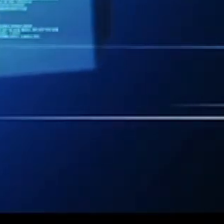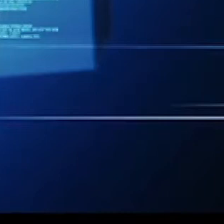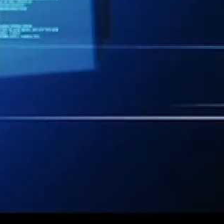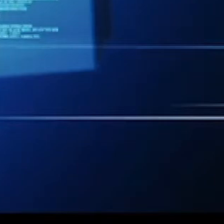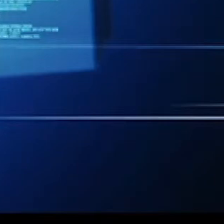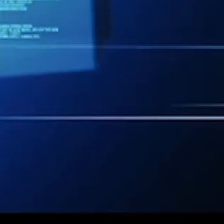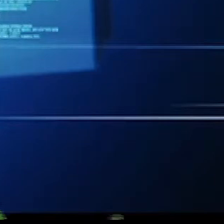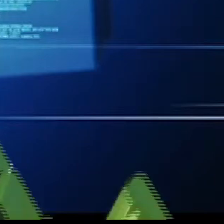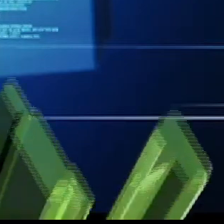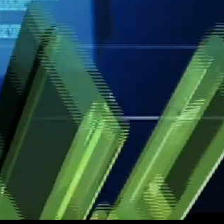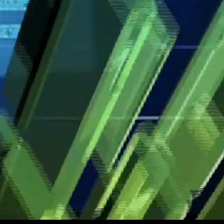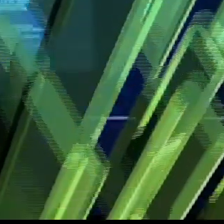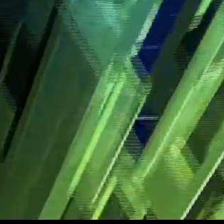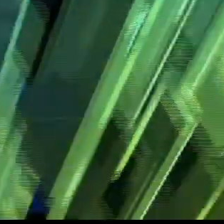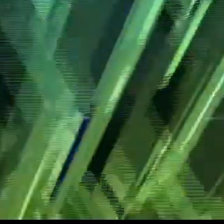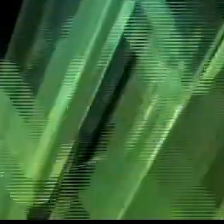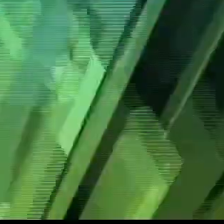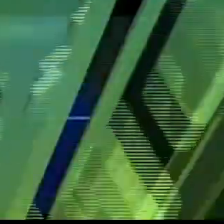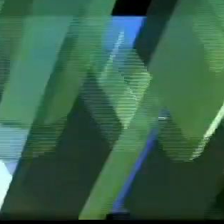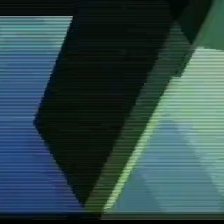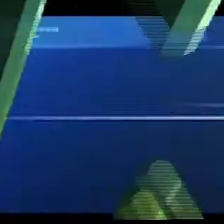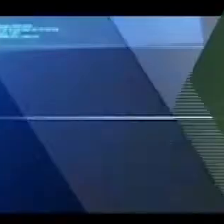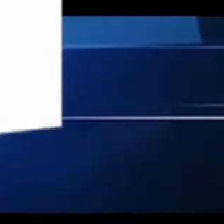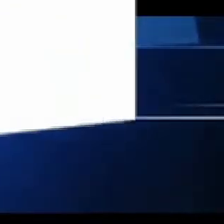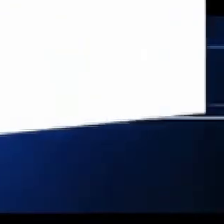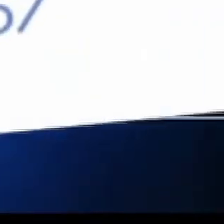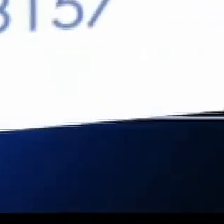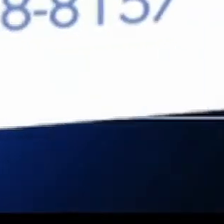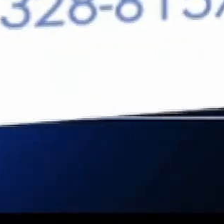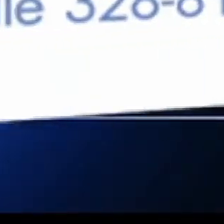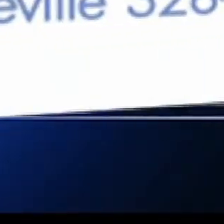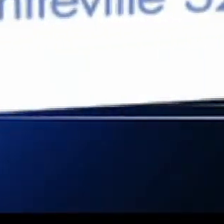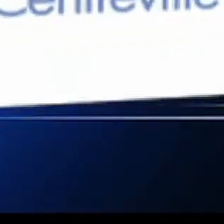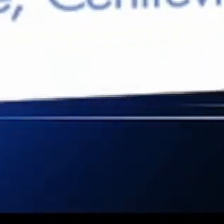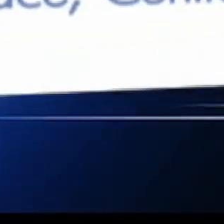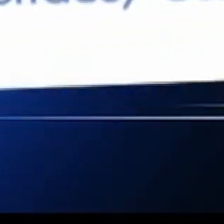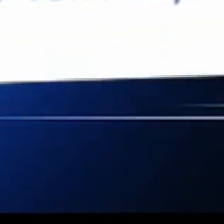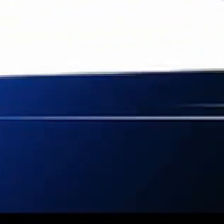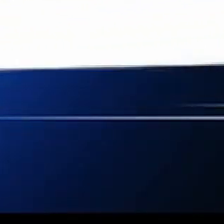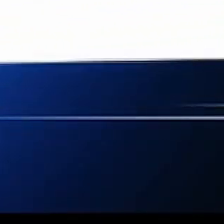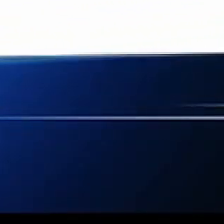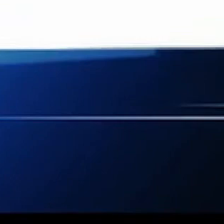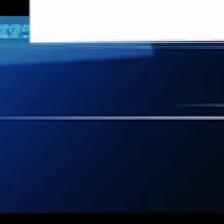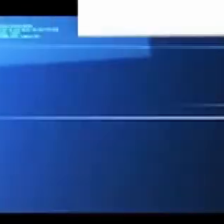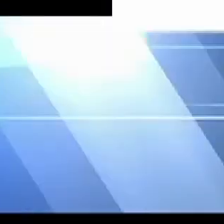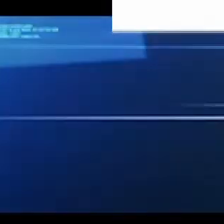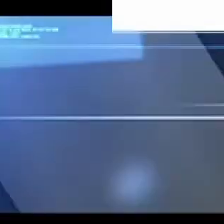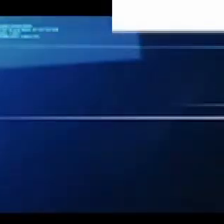This is ZNS Total Sports, brought to you by Fourth Terrace Diagnostic Center.